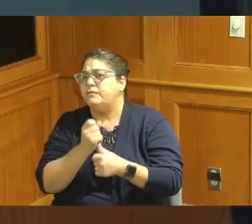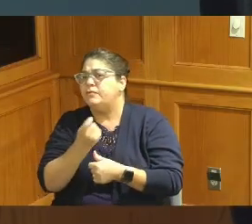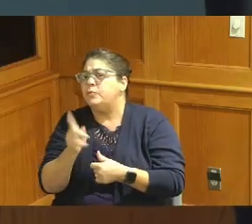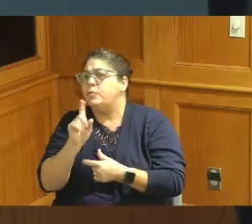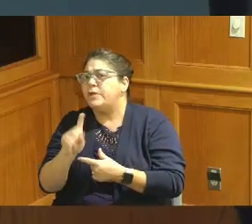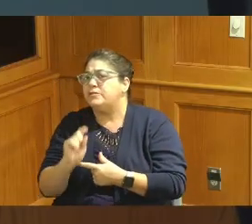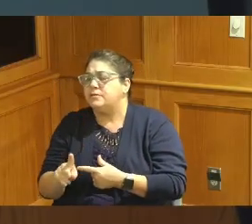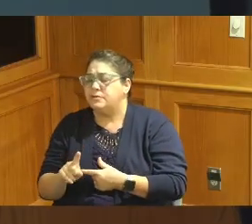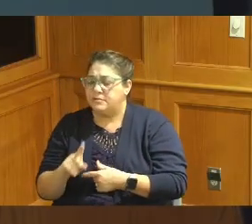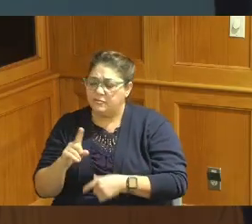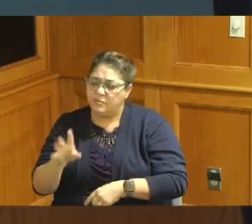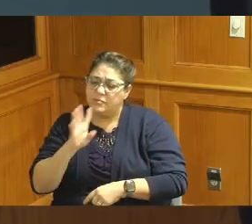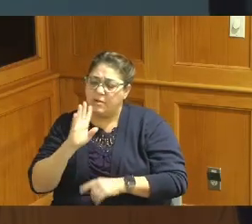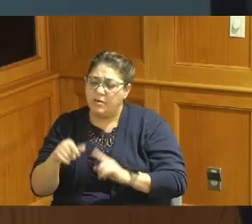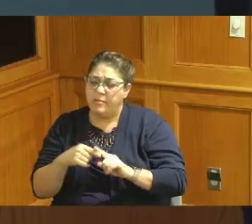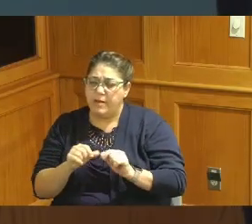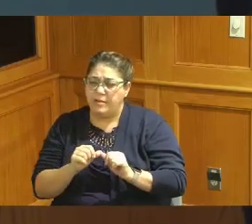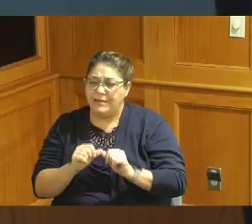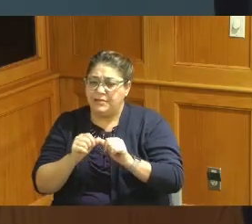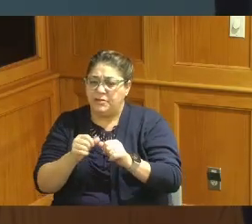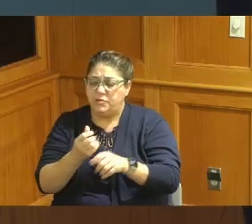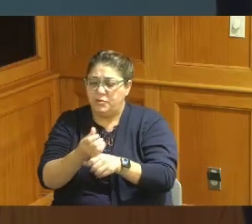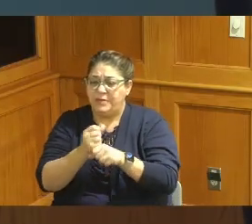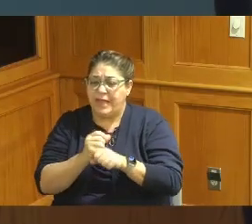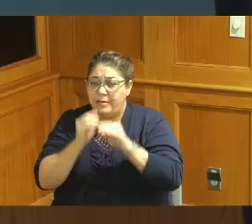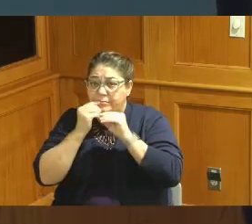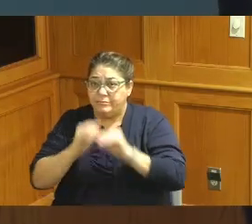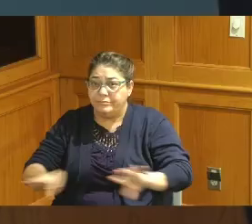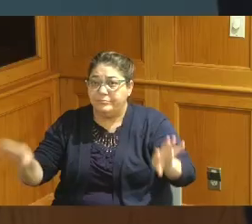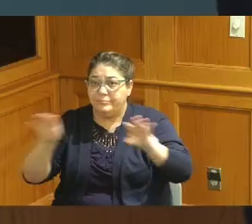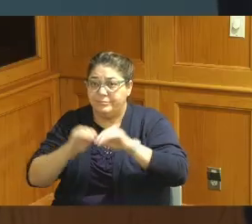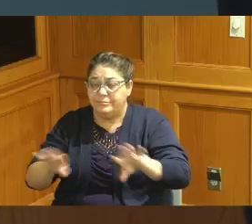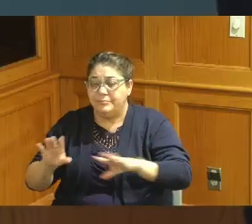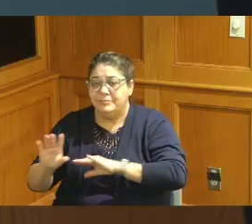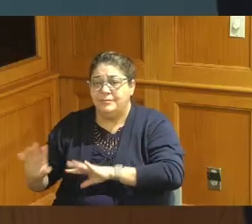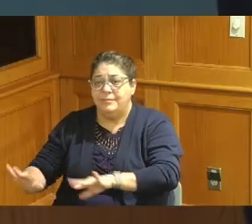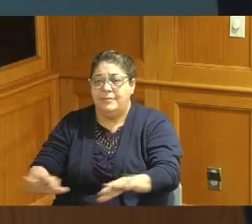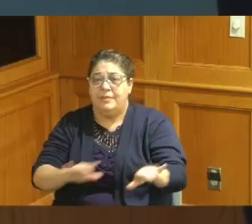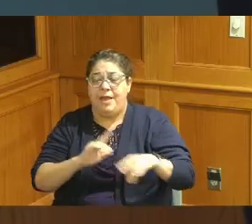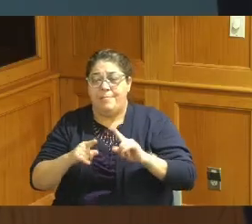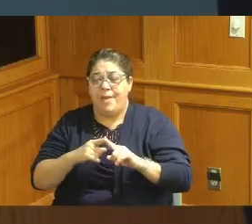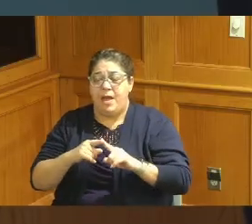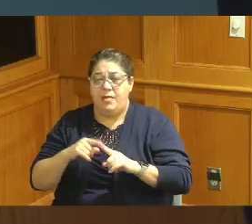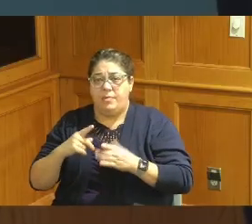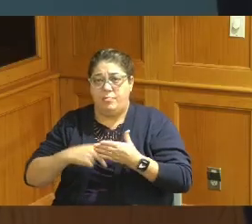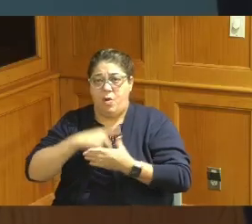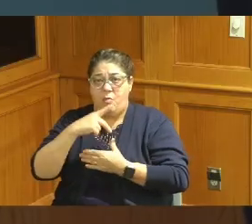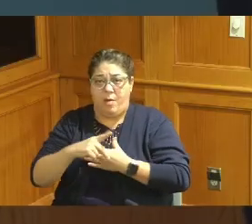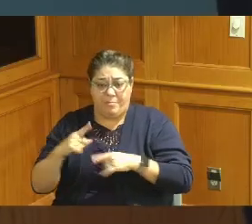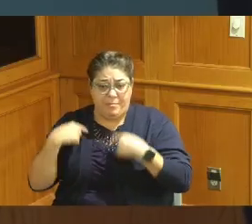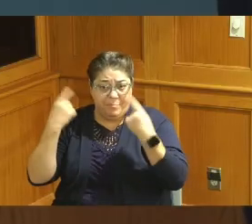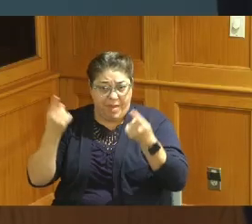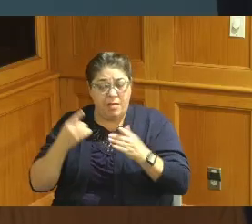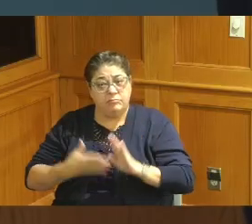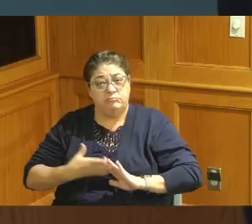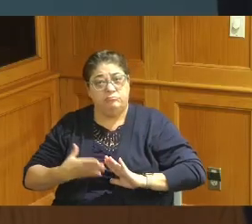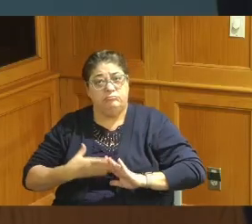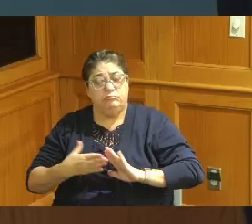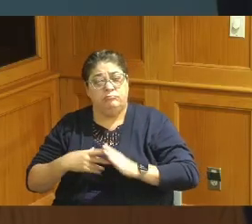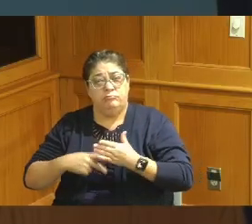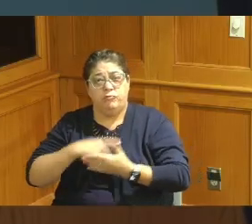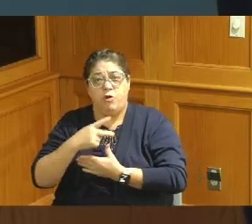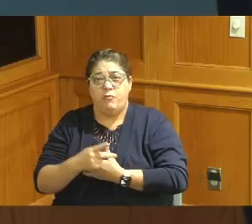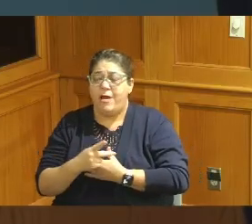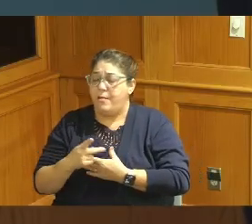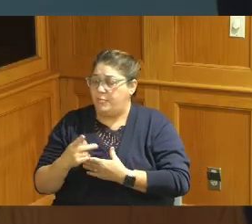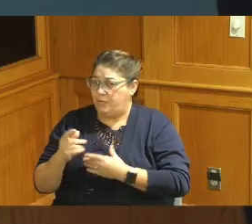So when you talk about continuing to get the word out about the loan program, the program is already underway, and so how